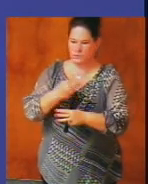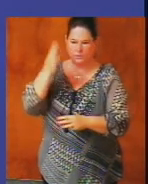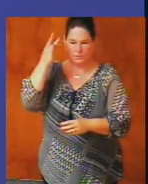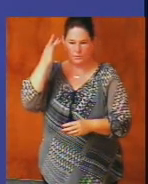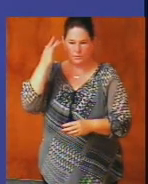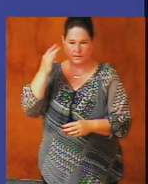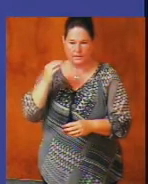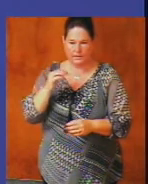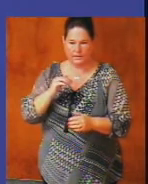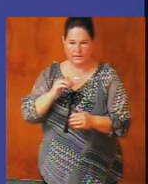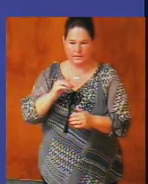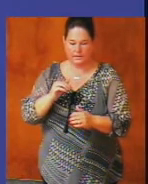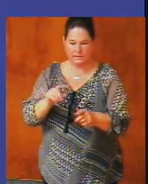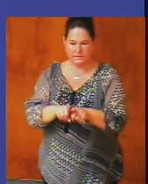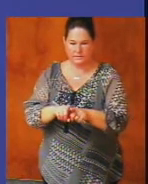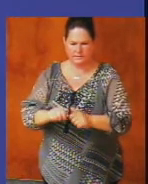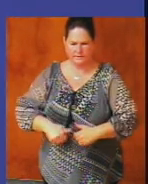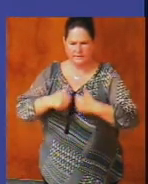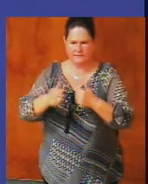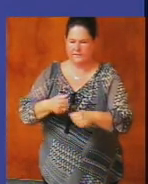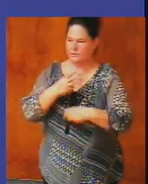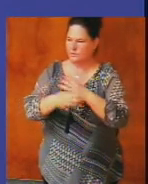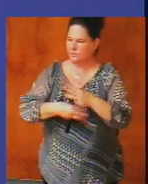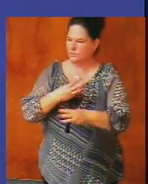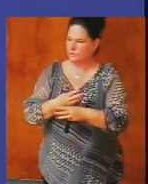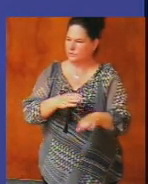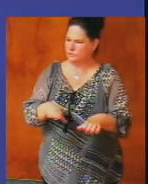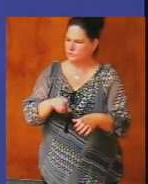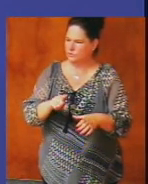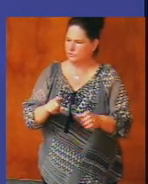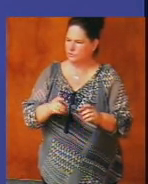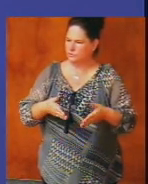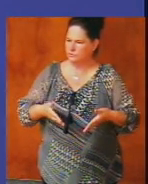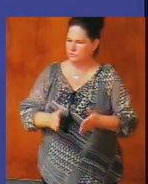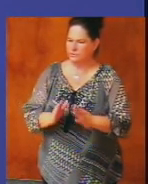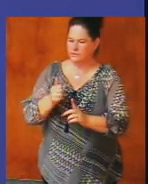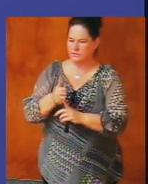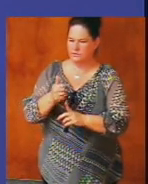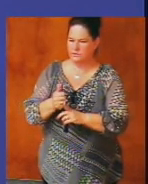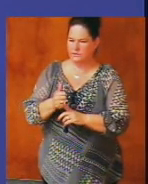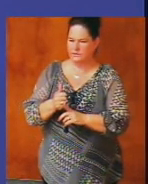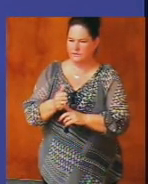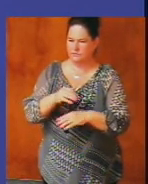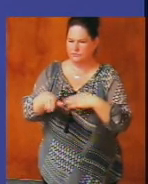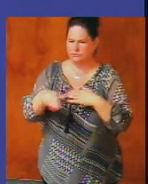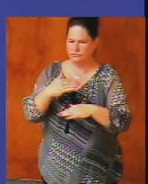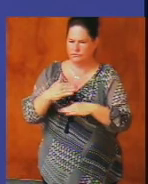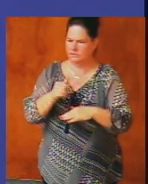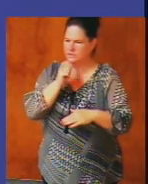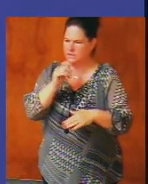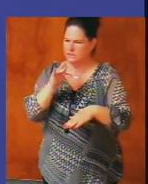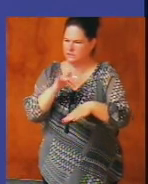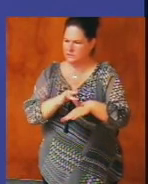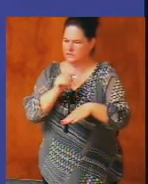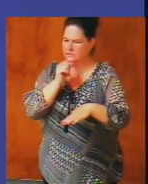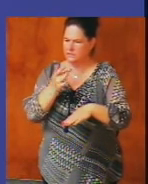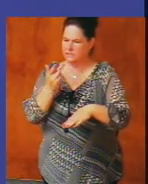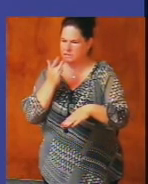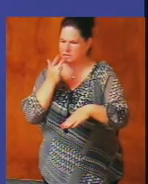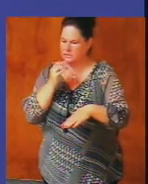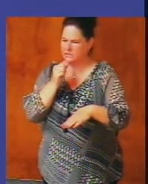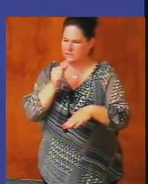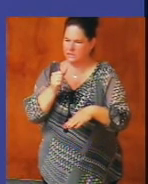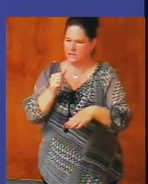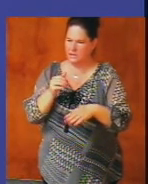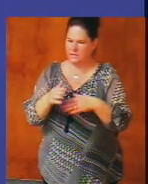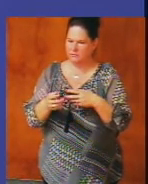as though living in the world, do you subject yourselves to regulations? Do not touch, do not taste, do not handle, which